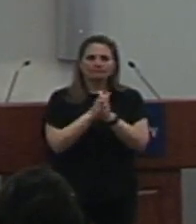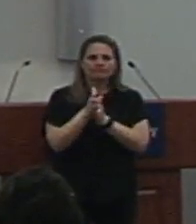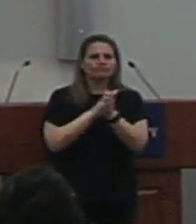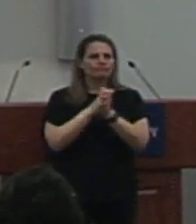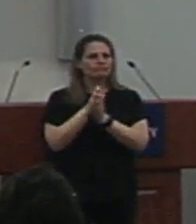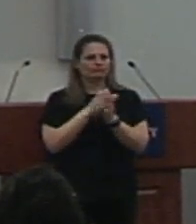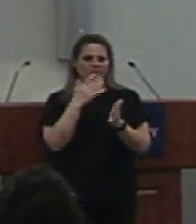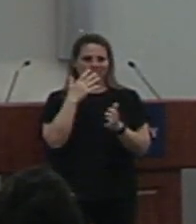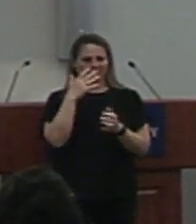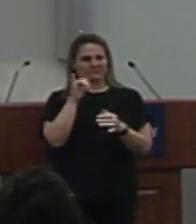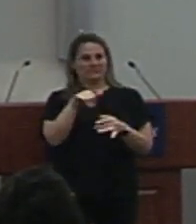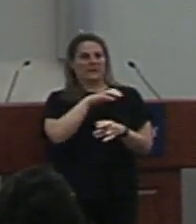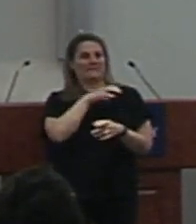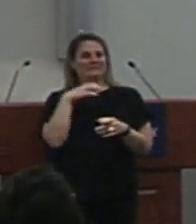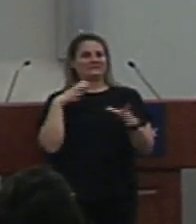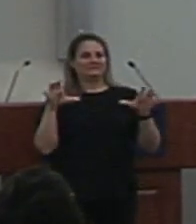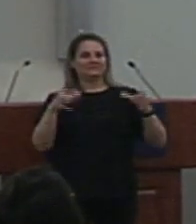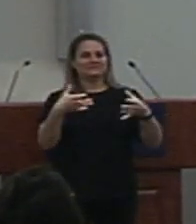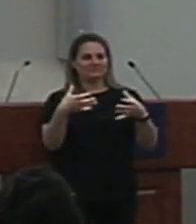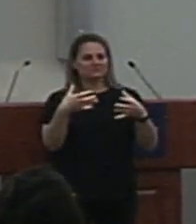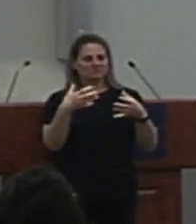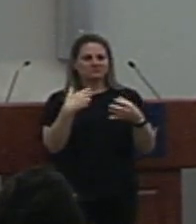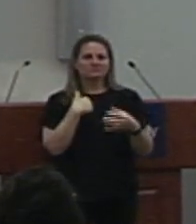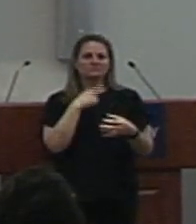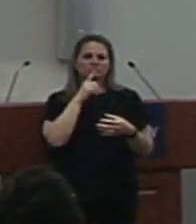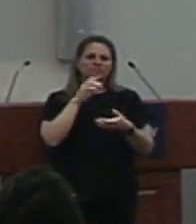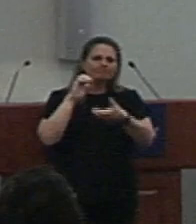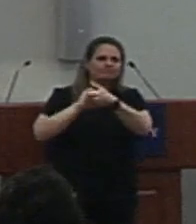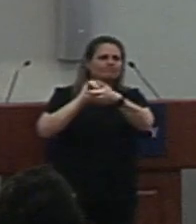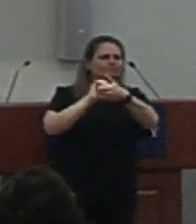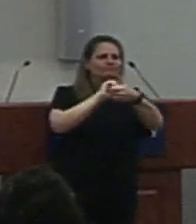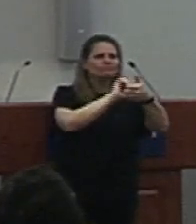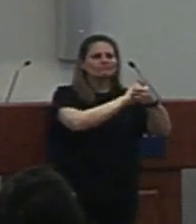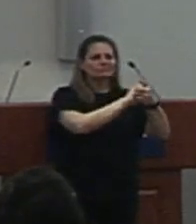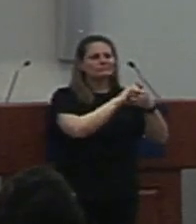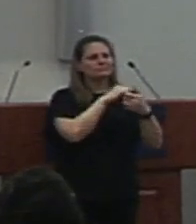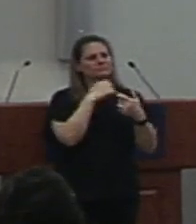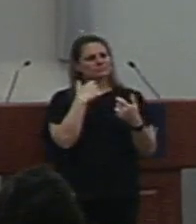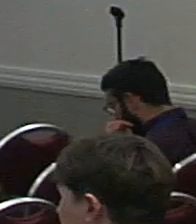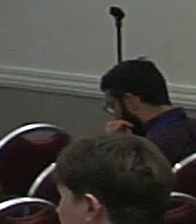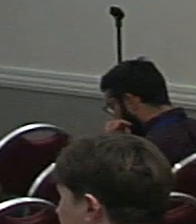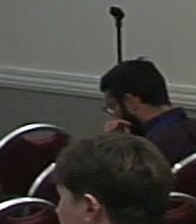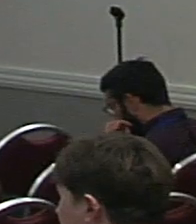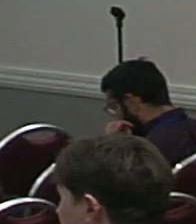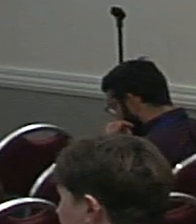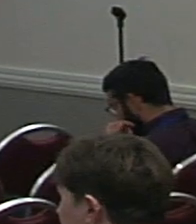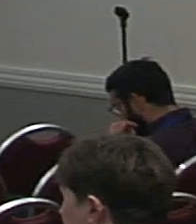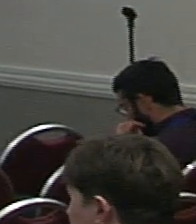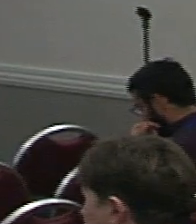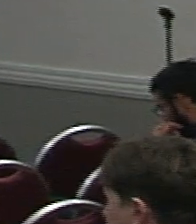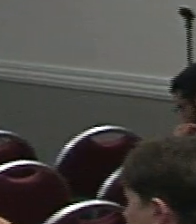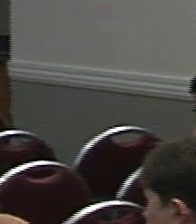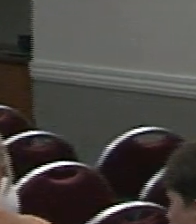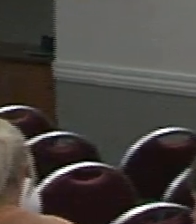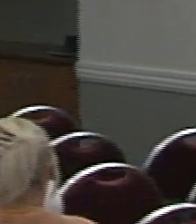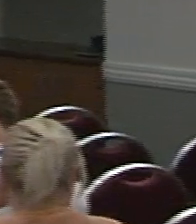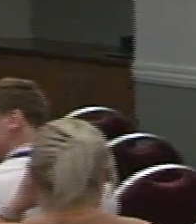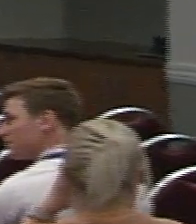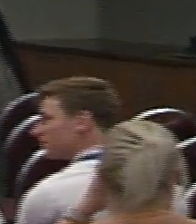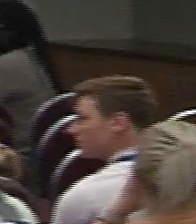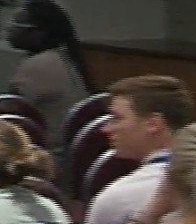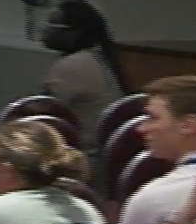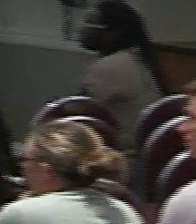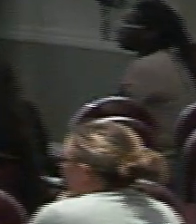and potential partnerships. Just wanted to introduce myself. Thank you very much, Jake. It's a pleasure to meet